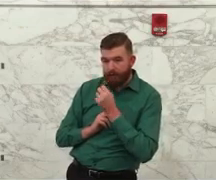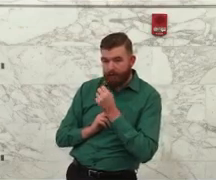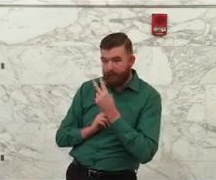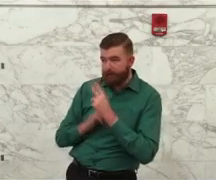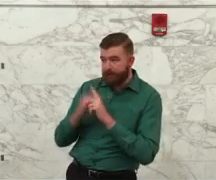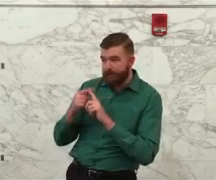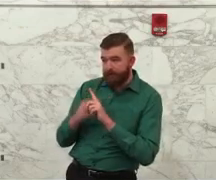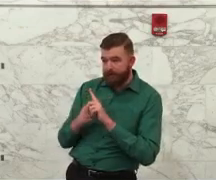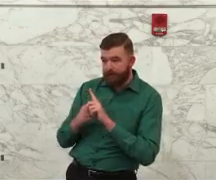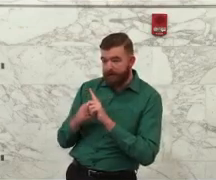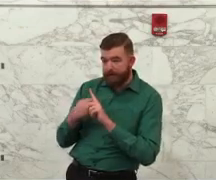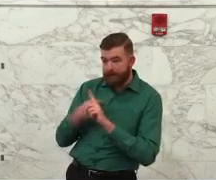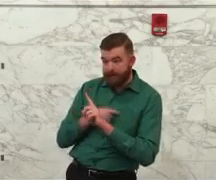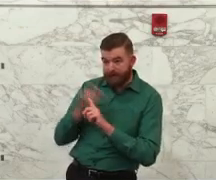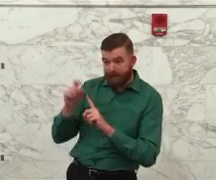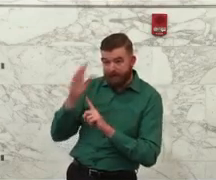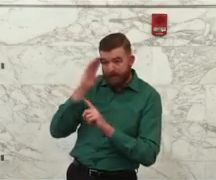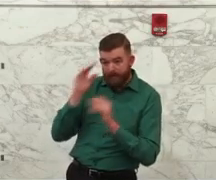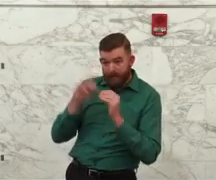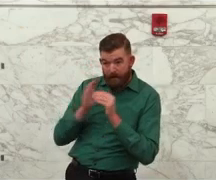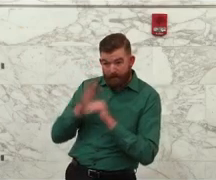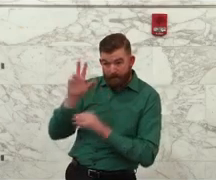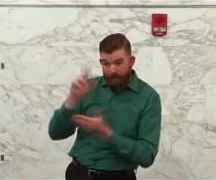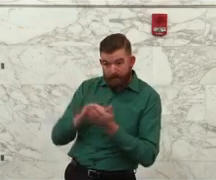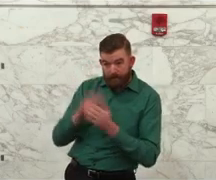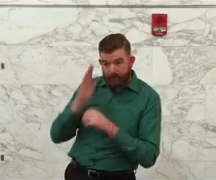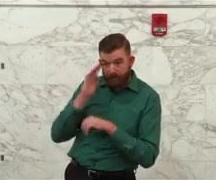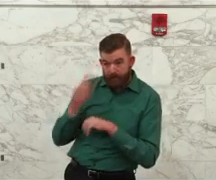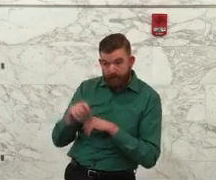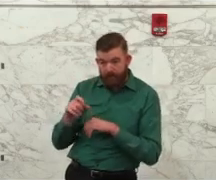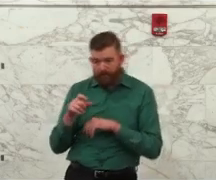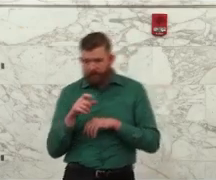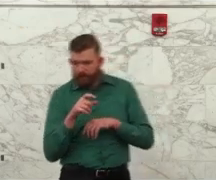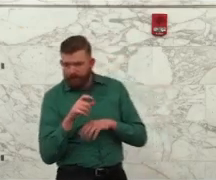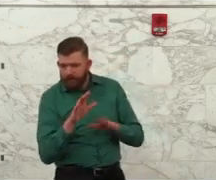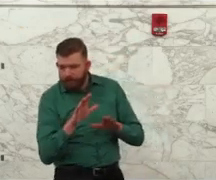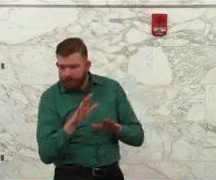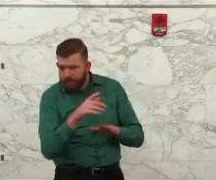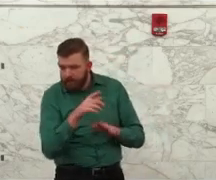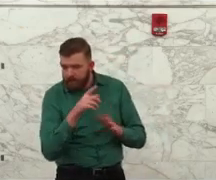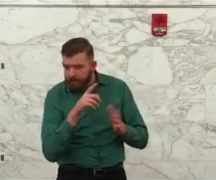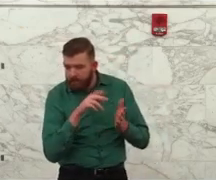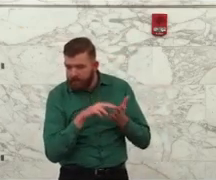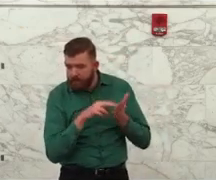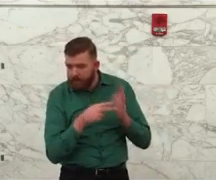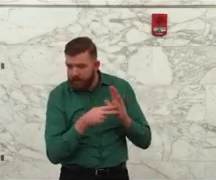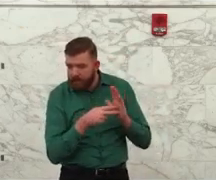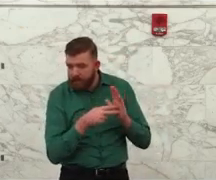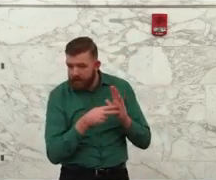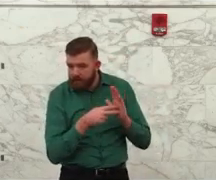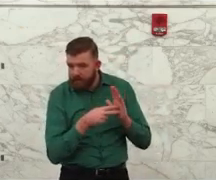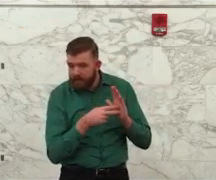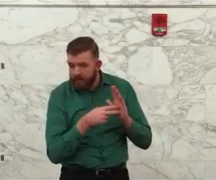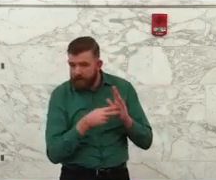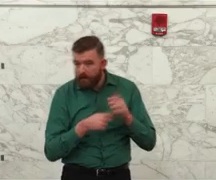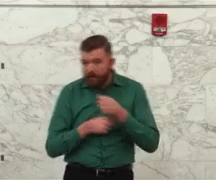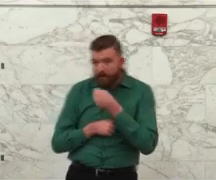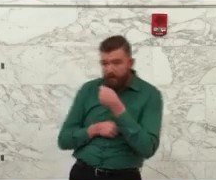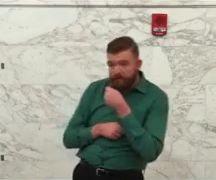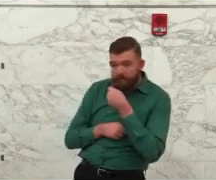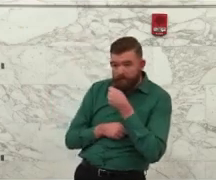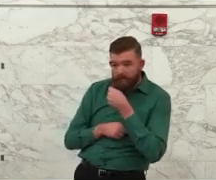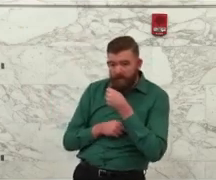be over 3,000 in Newark alone. And you'd like our reaction to that as whether or not we're seeing a similar number and what our plans are? Yes.